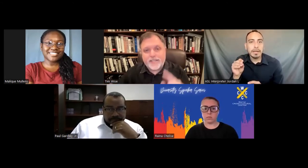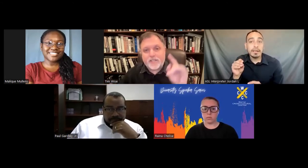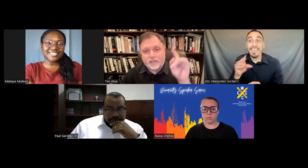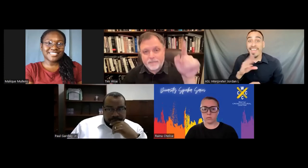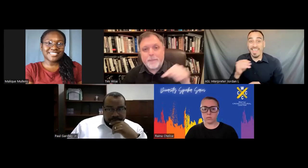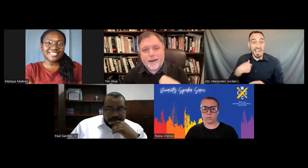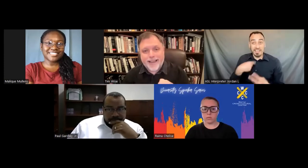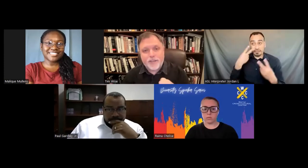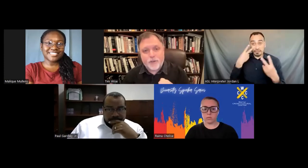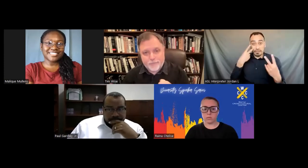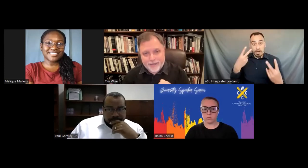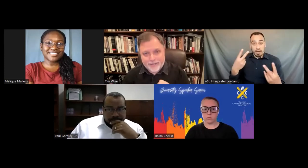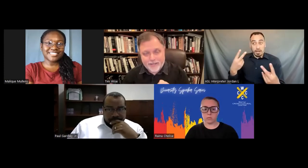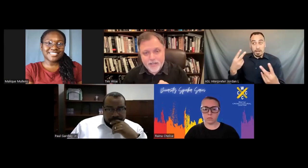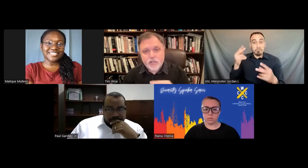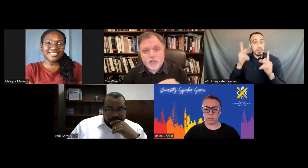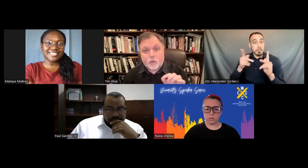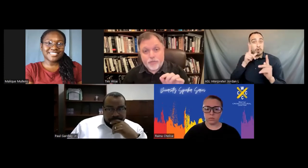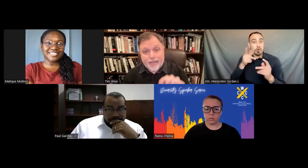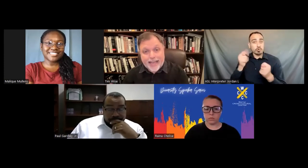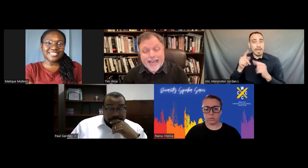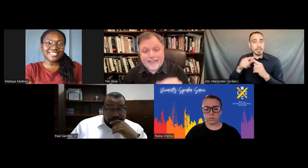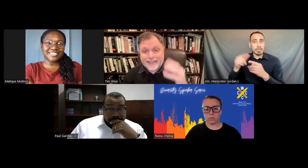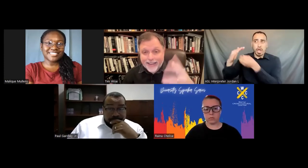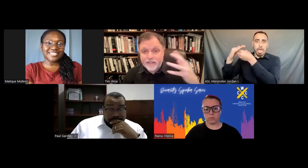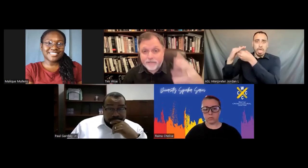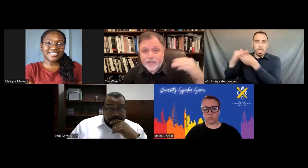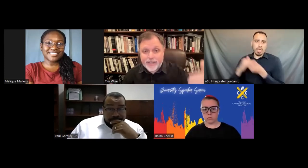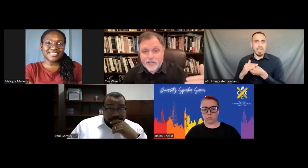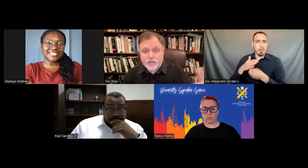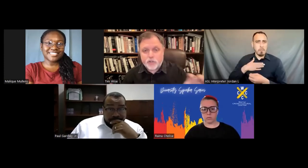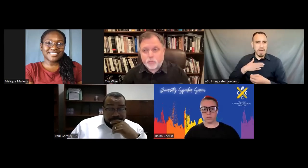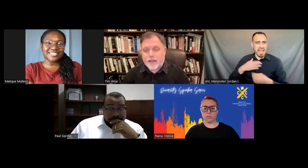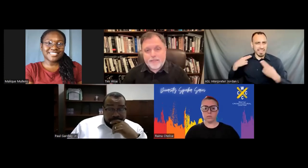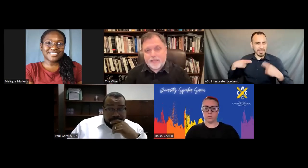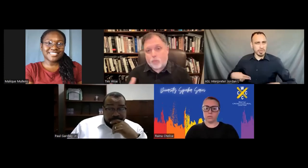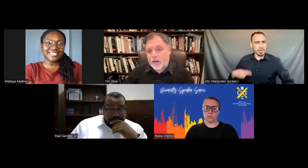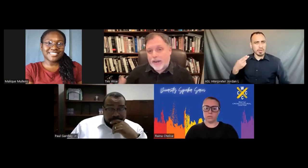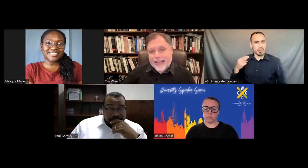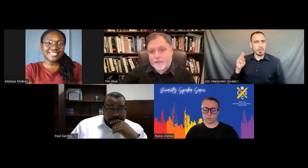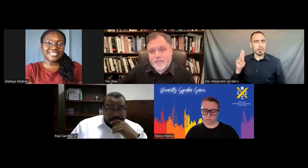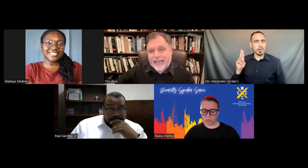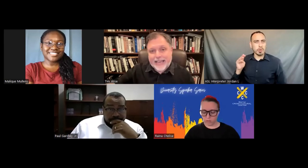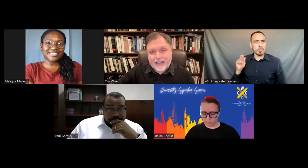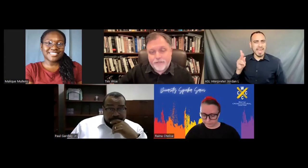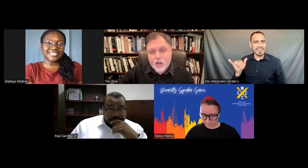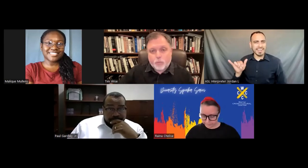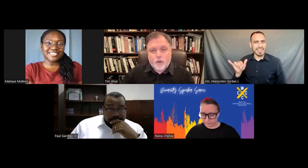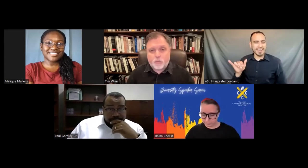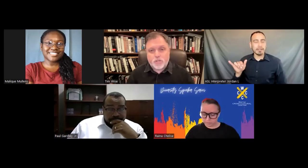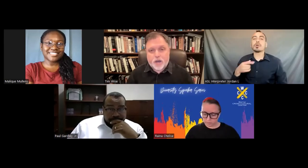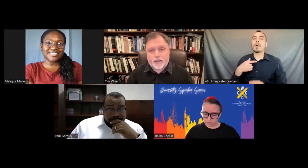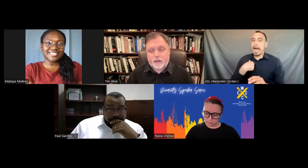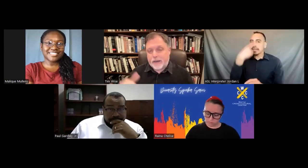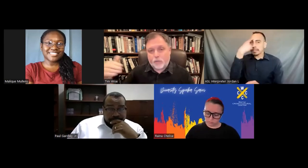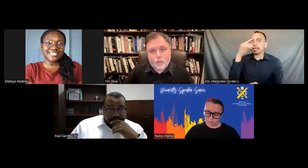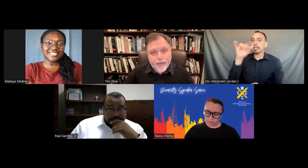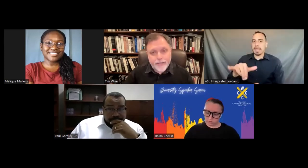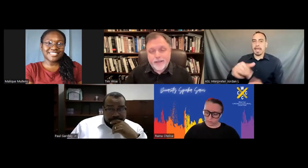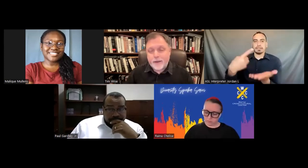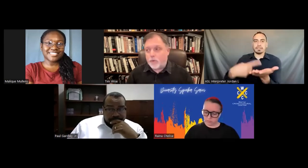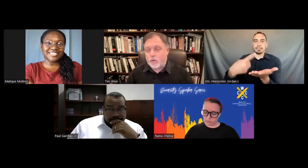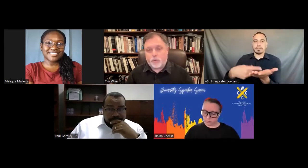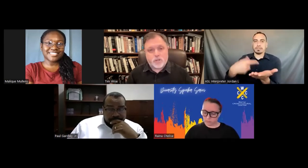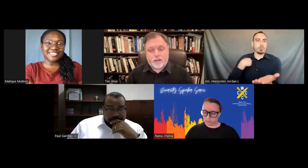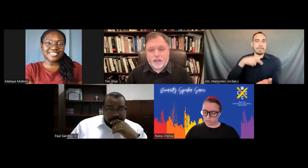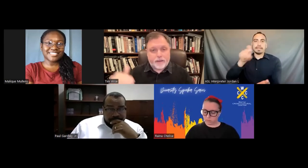were trying to limit my humanity. So that kind of connection is what I think we're going to have, whether we're talking about